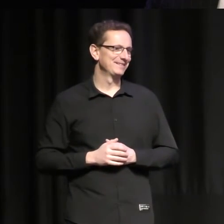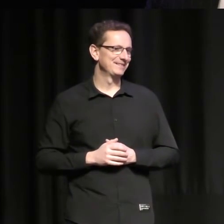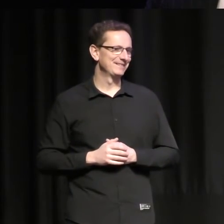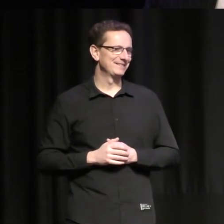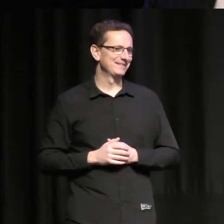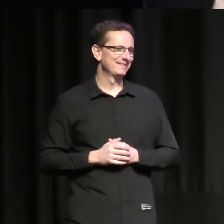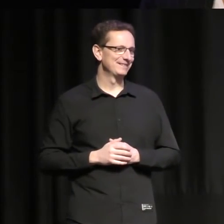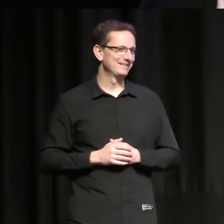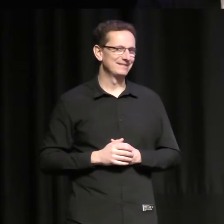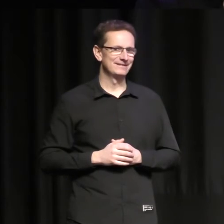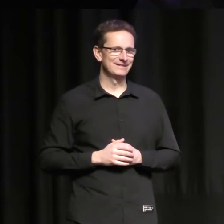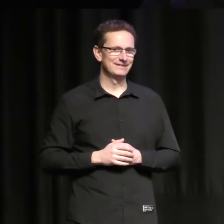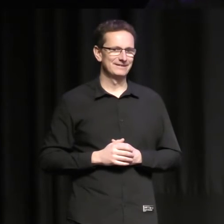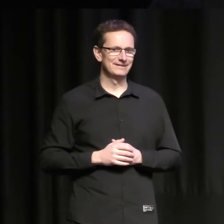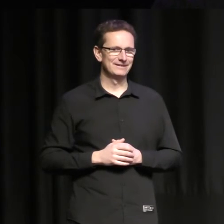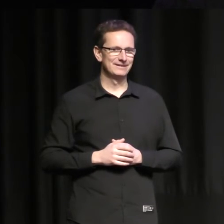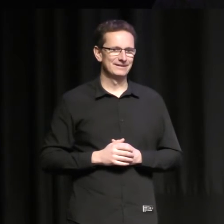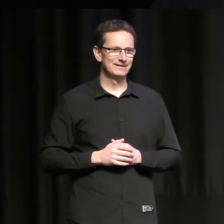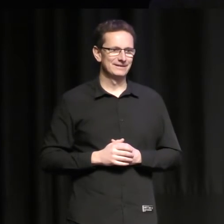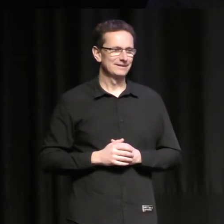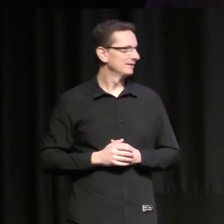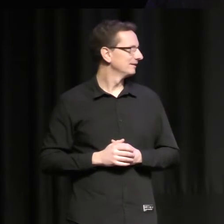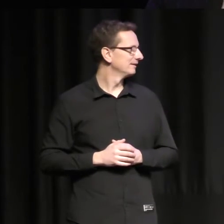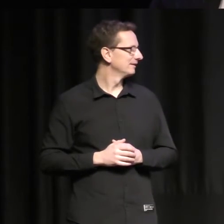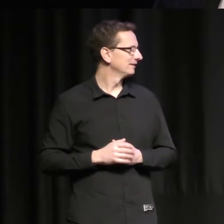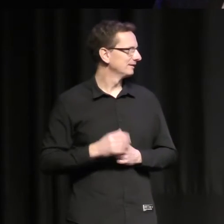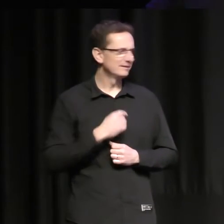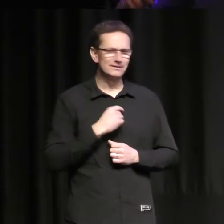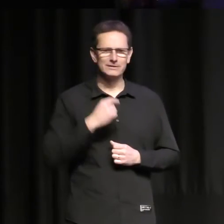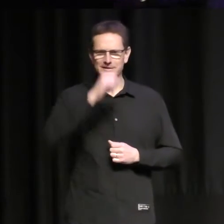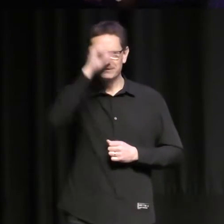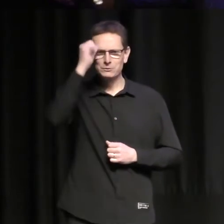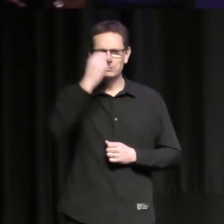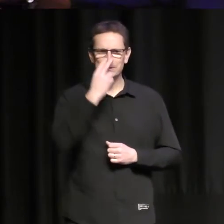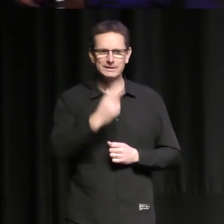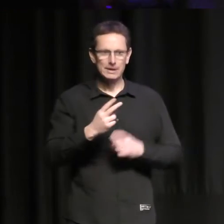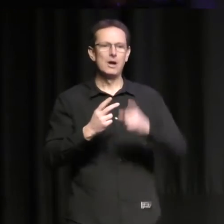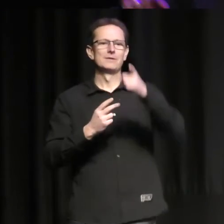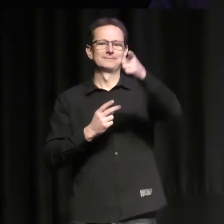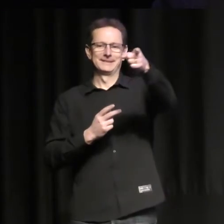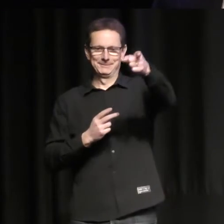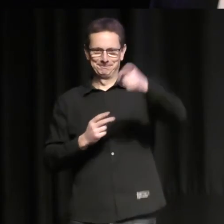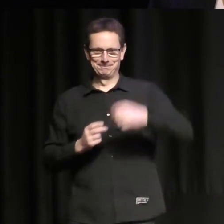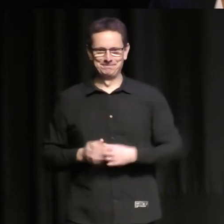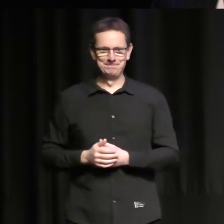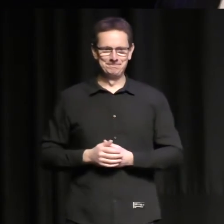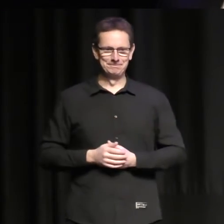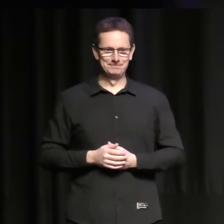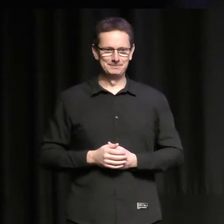Was that? Oh. But nobody can see. Oh, there we have. Okay, great.